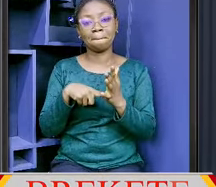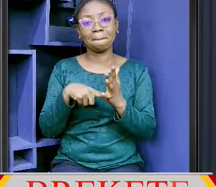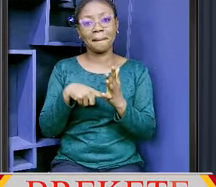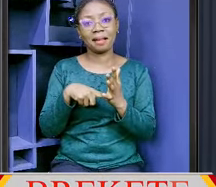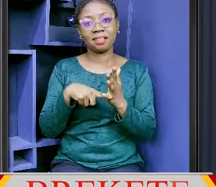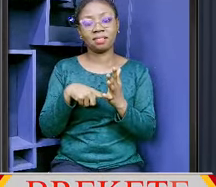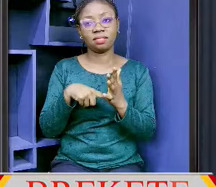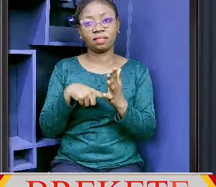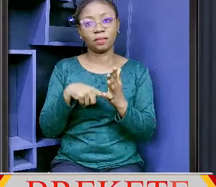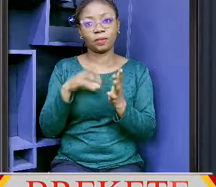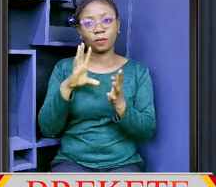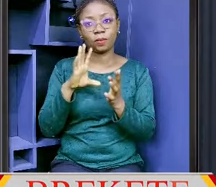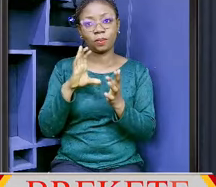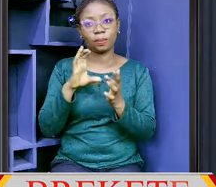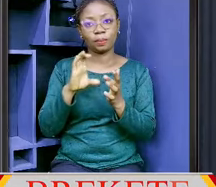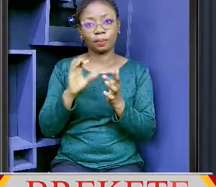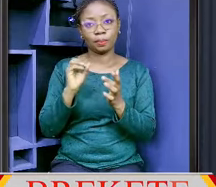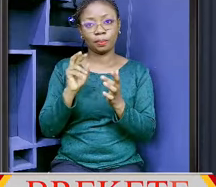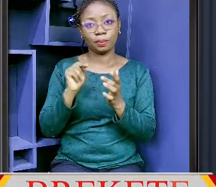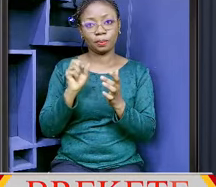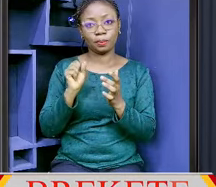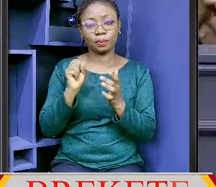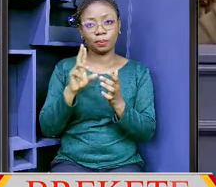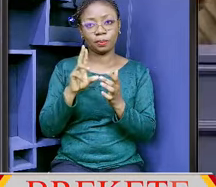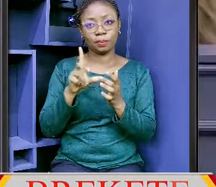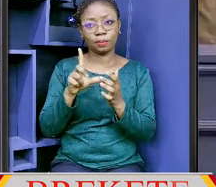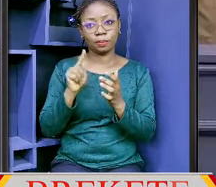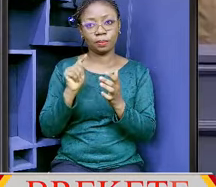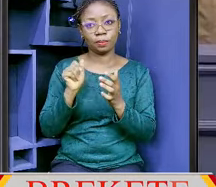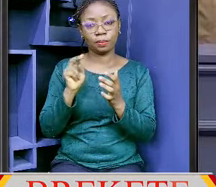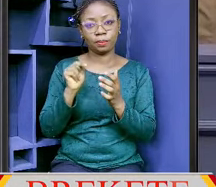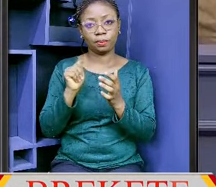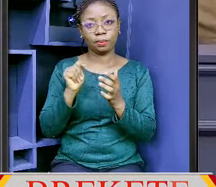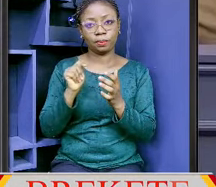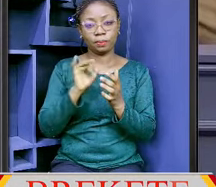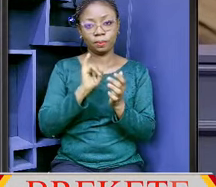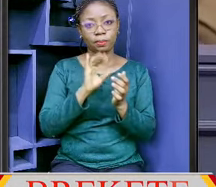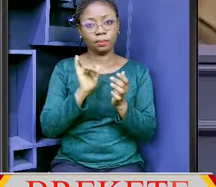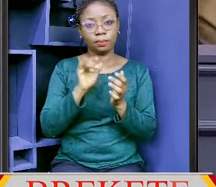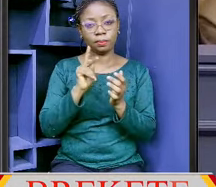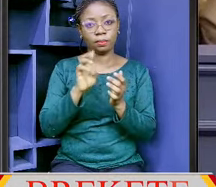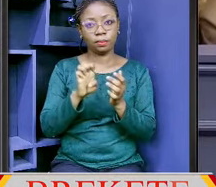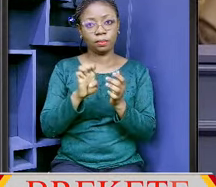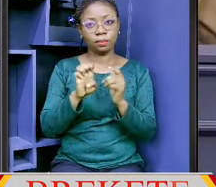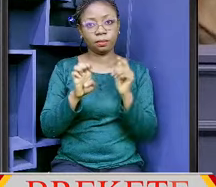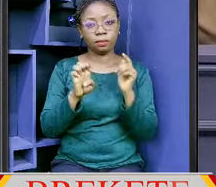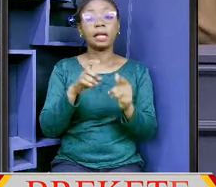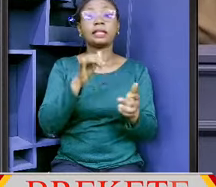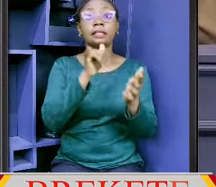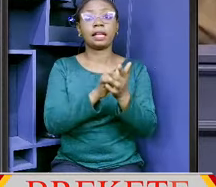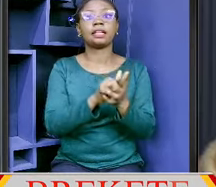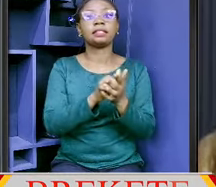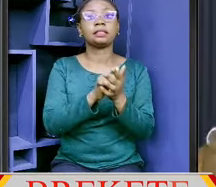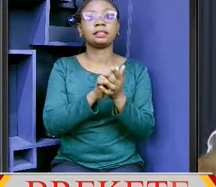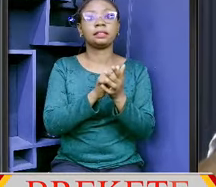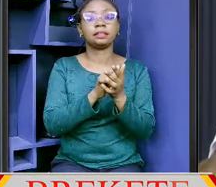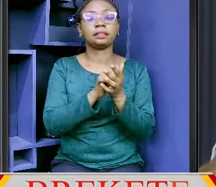this Consultant Ike. Yes, Ordinary President. This Air Force officer,